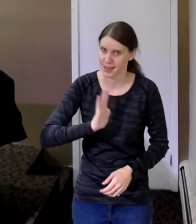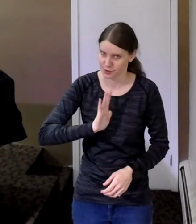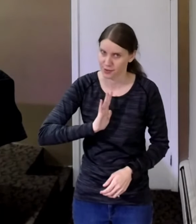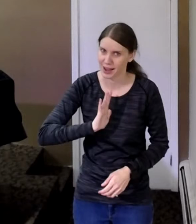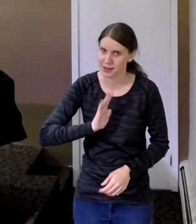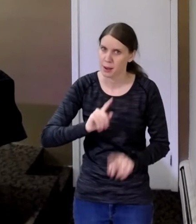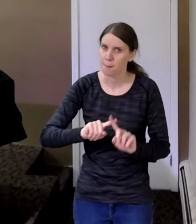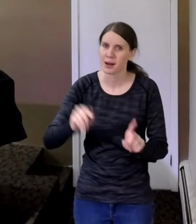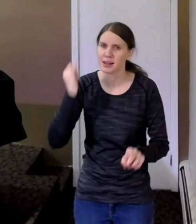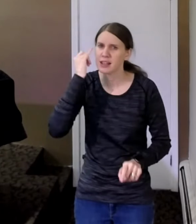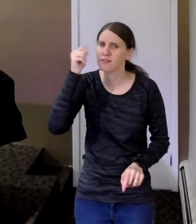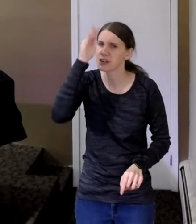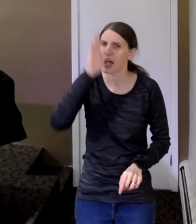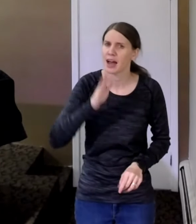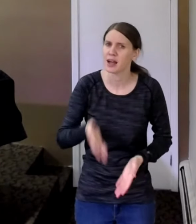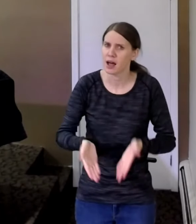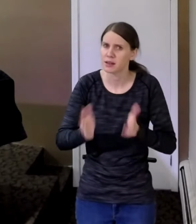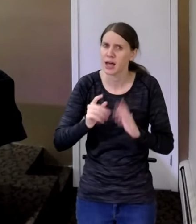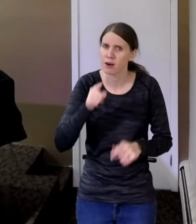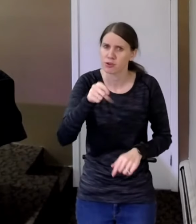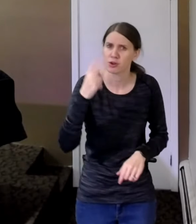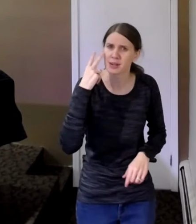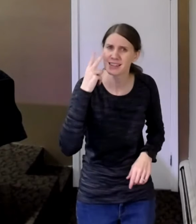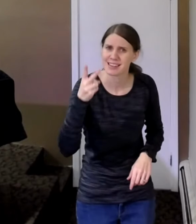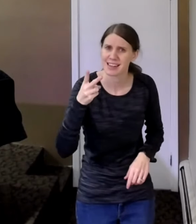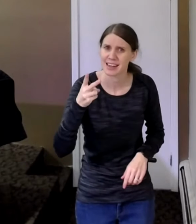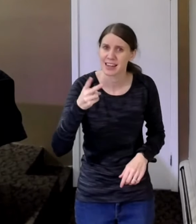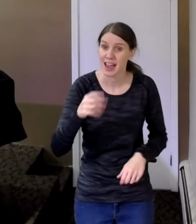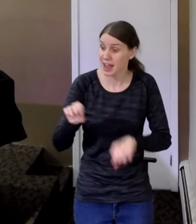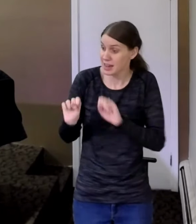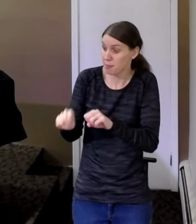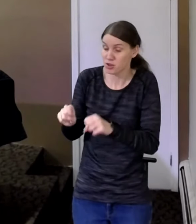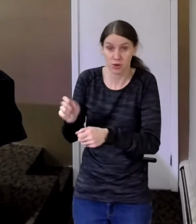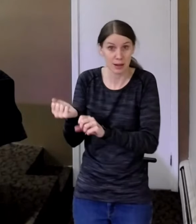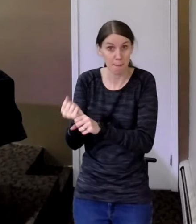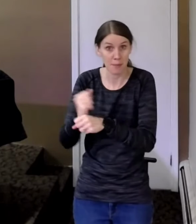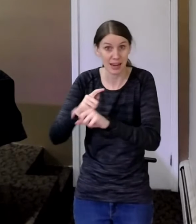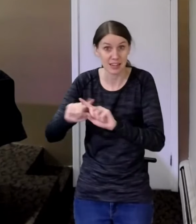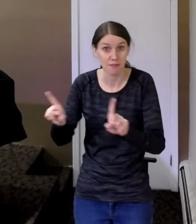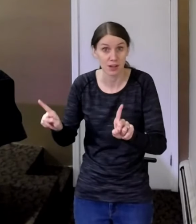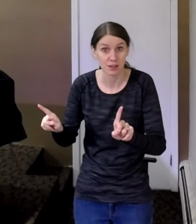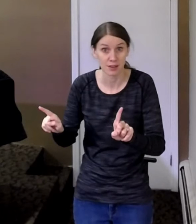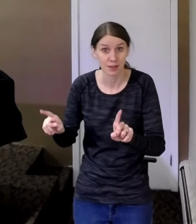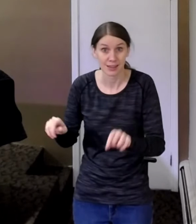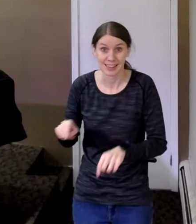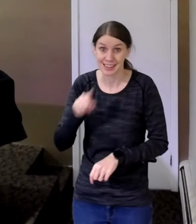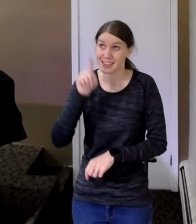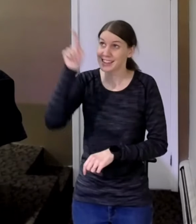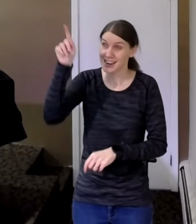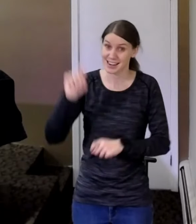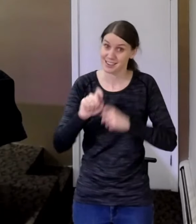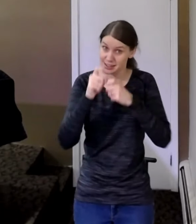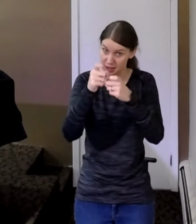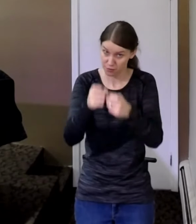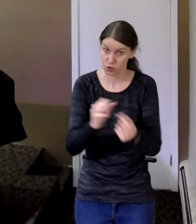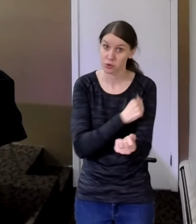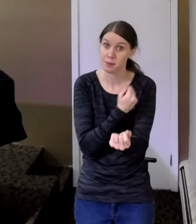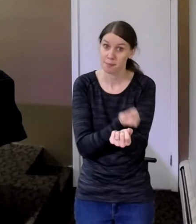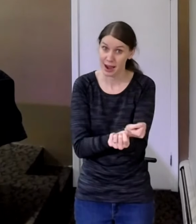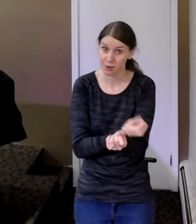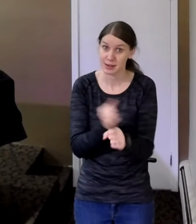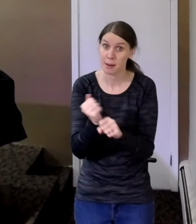if God allows you to see it and gives you opportunity to make a difference, He's probably empowered you to make some kind of difference in that